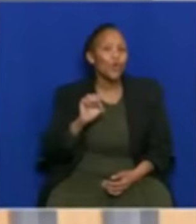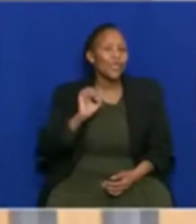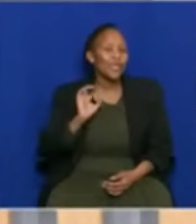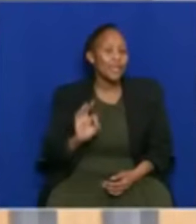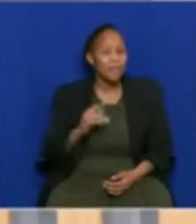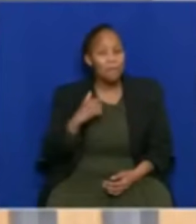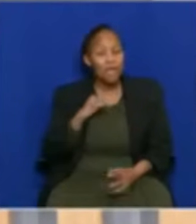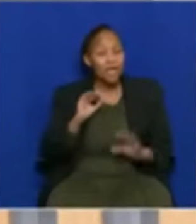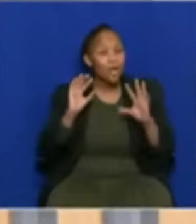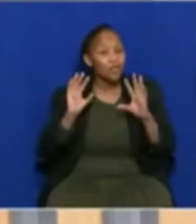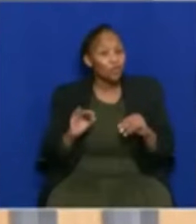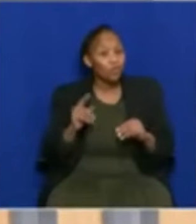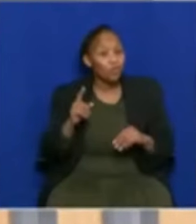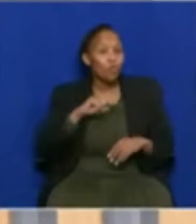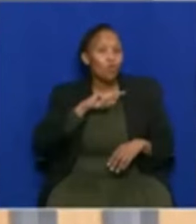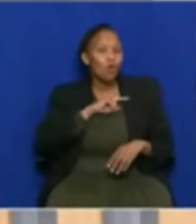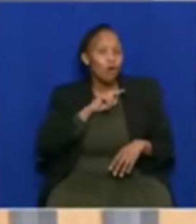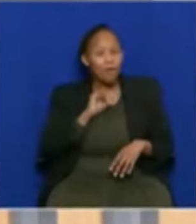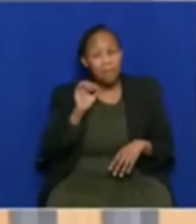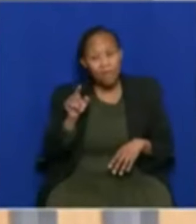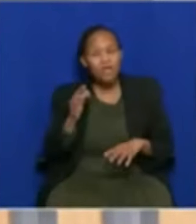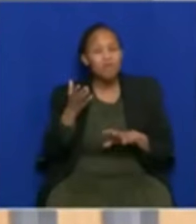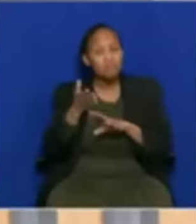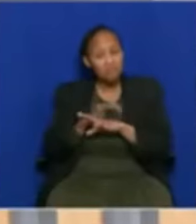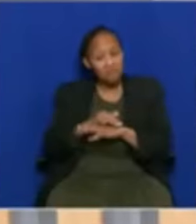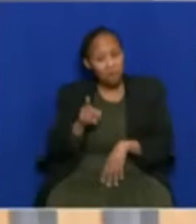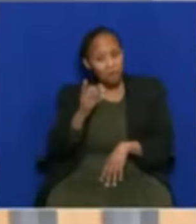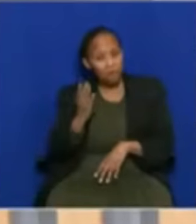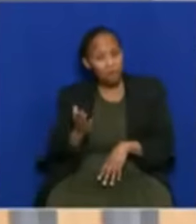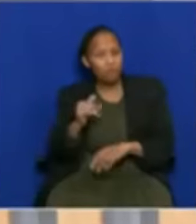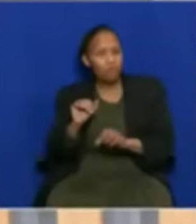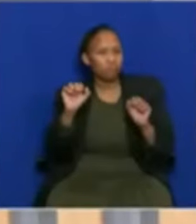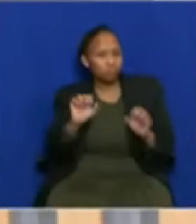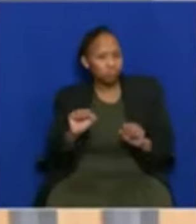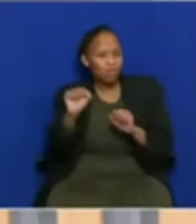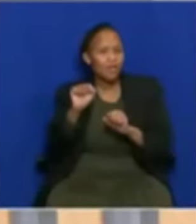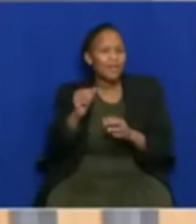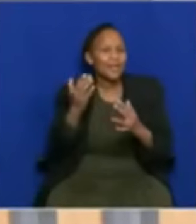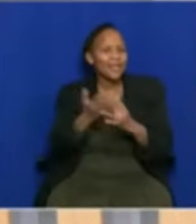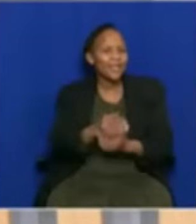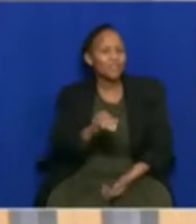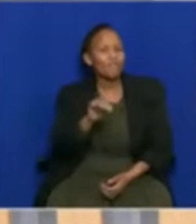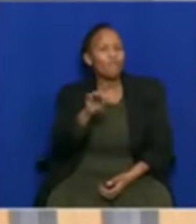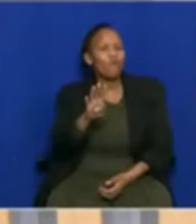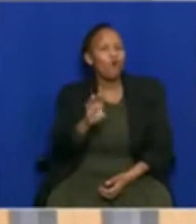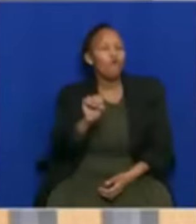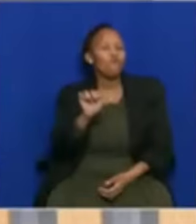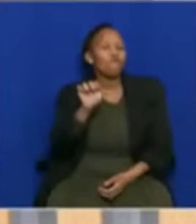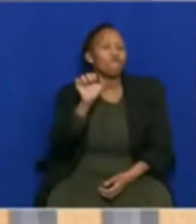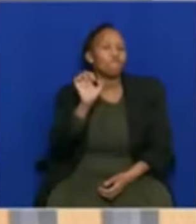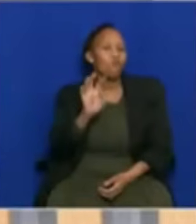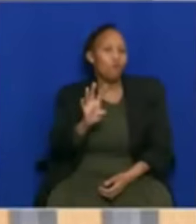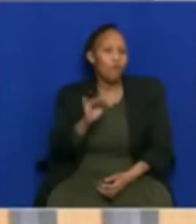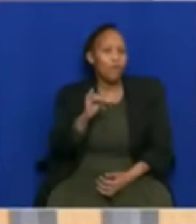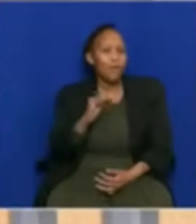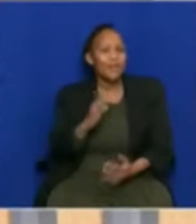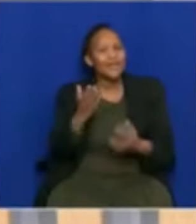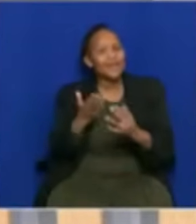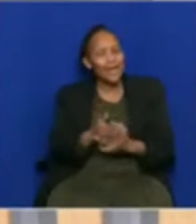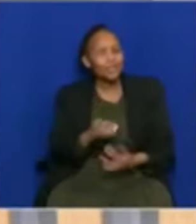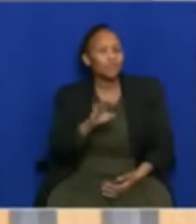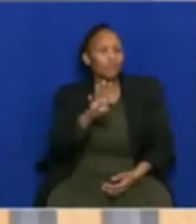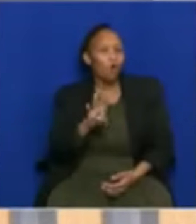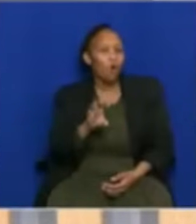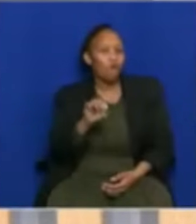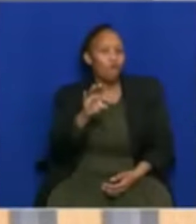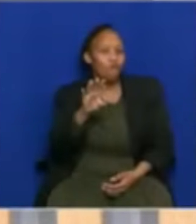CAS 404, and I said to you, tell us more about this CAS 404 that you say